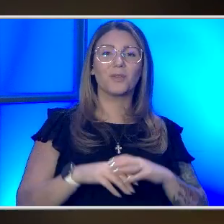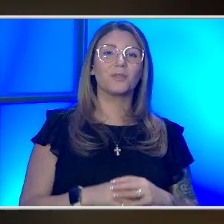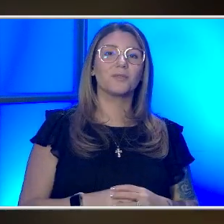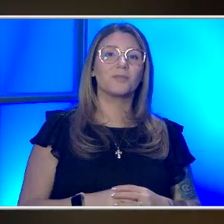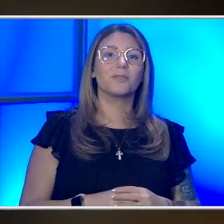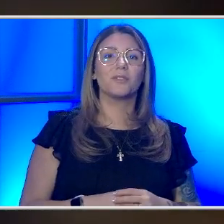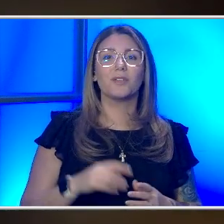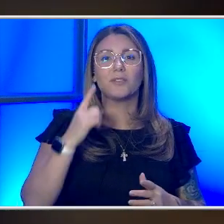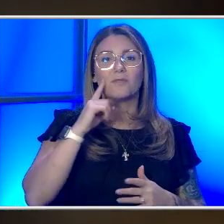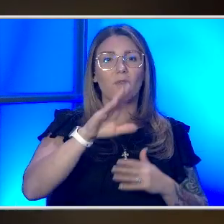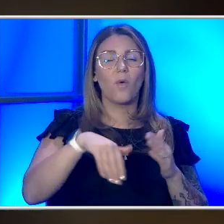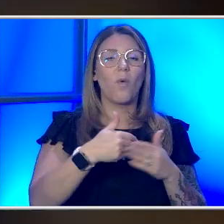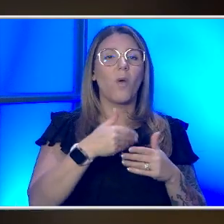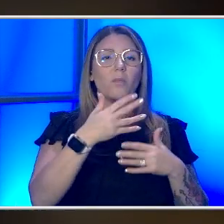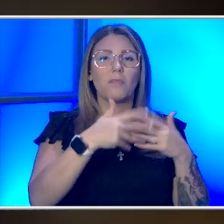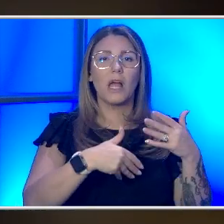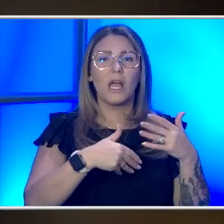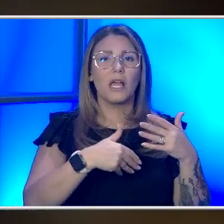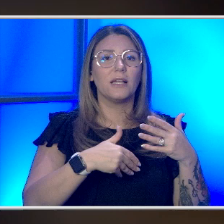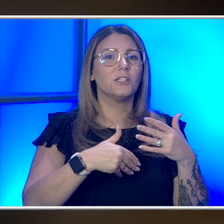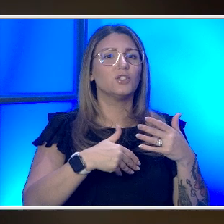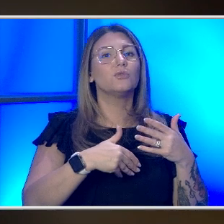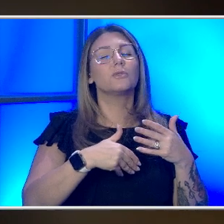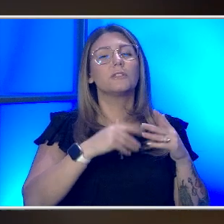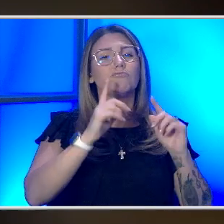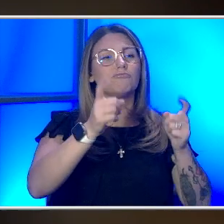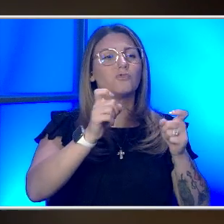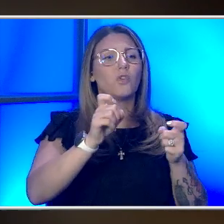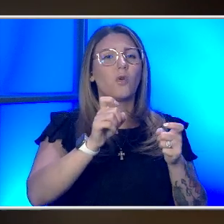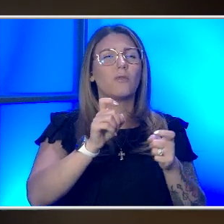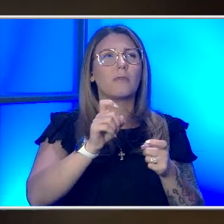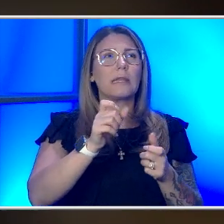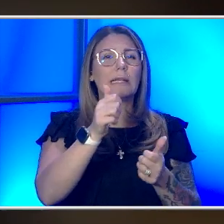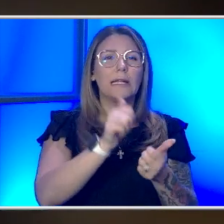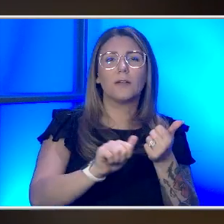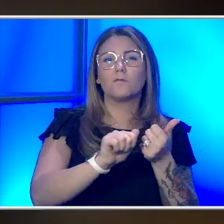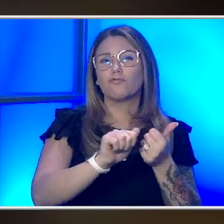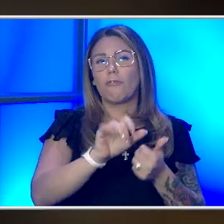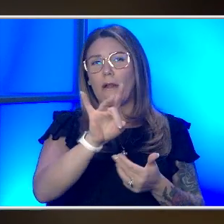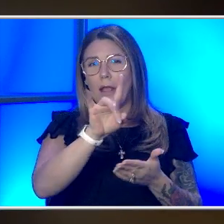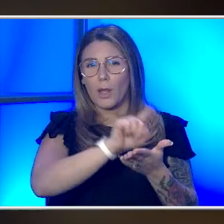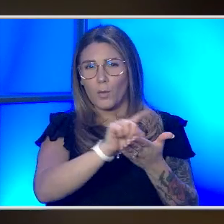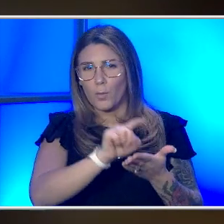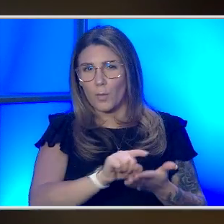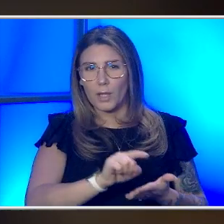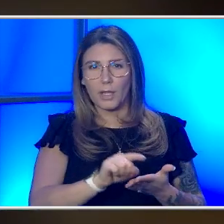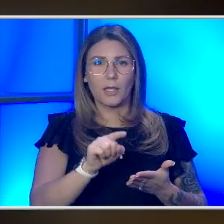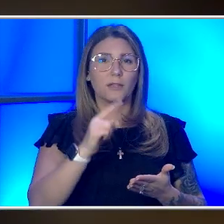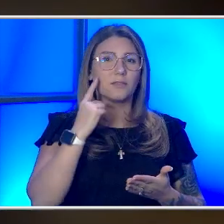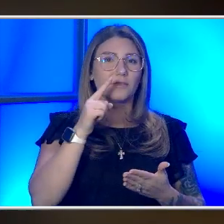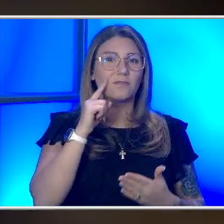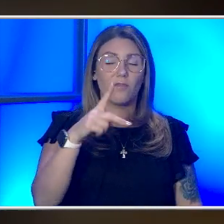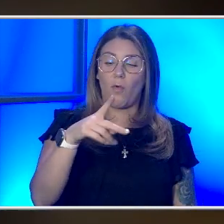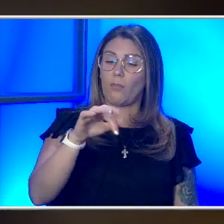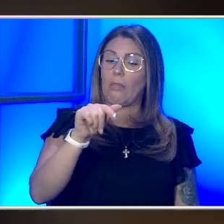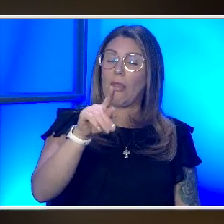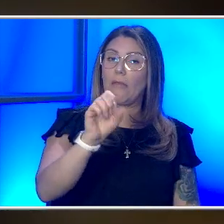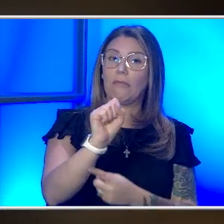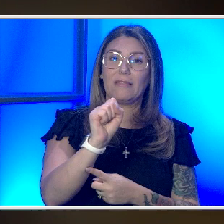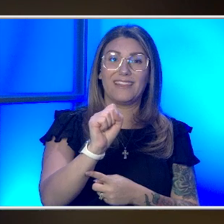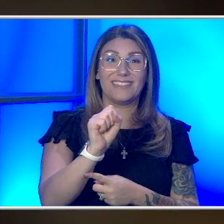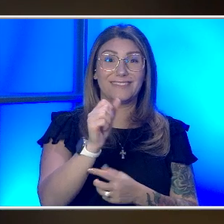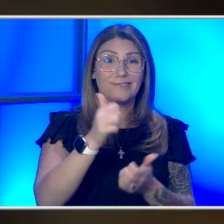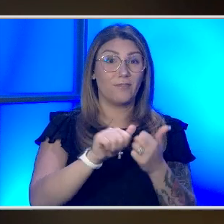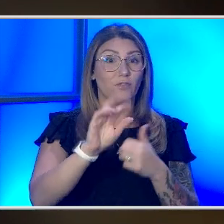donations, you can donate every 8 weeks, so about 6 times per year. For platelets, you can donate every 7 days, actually. So